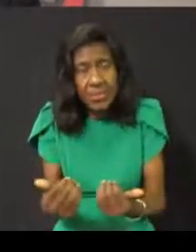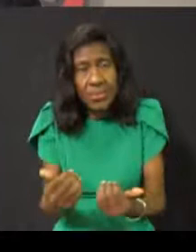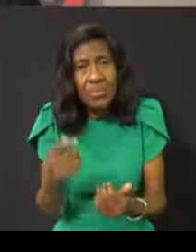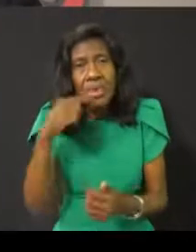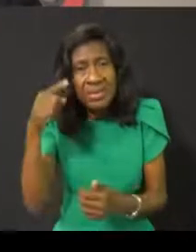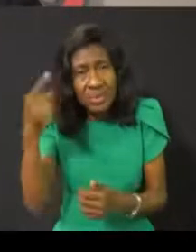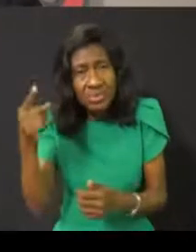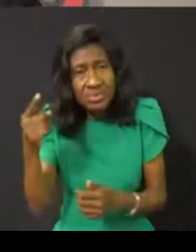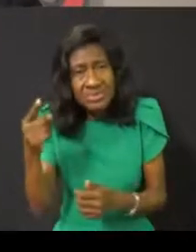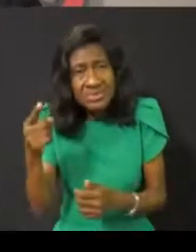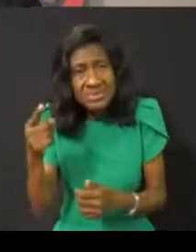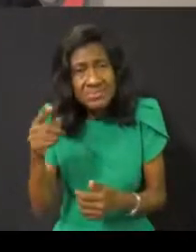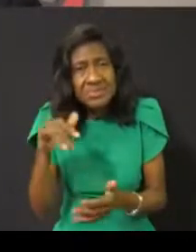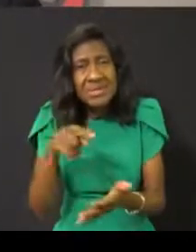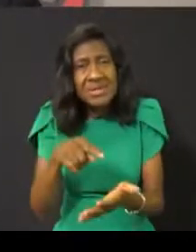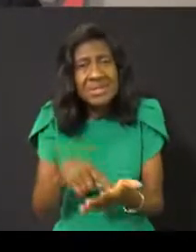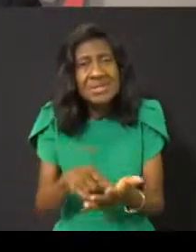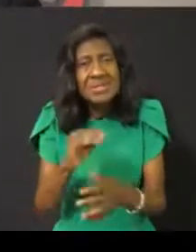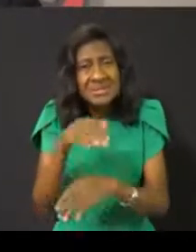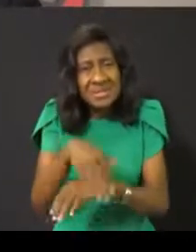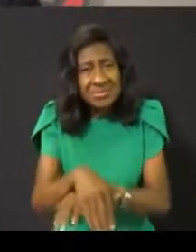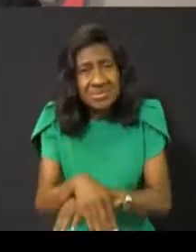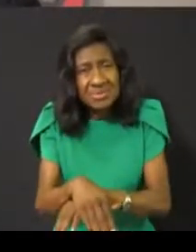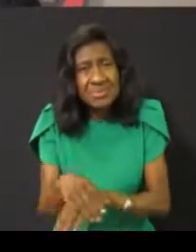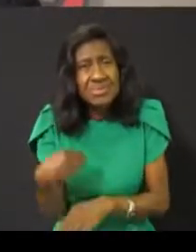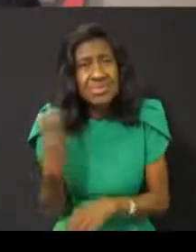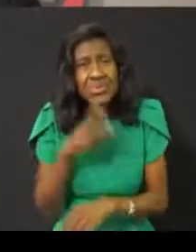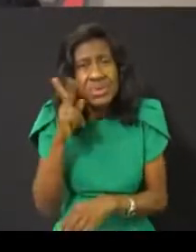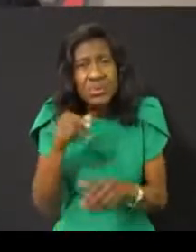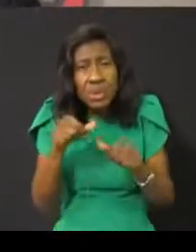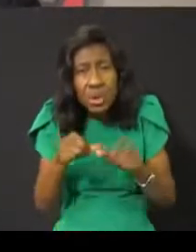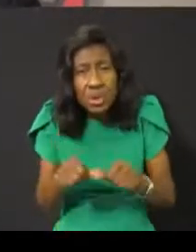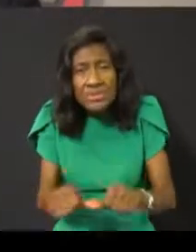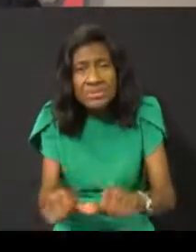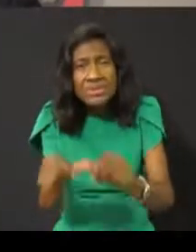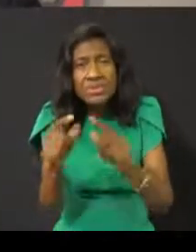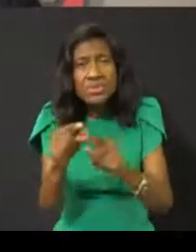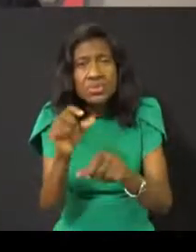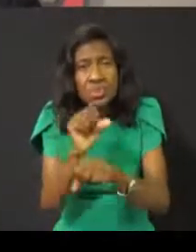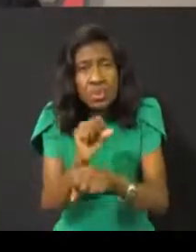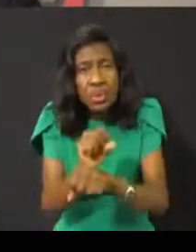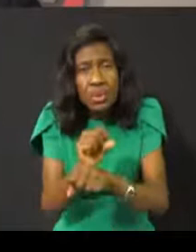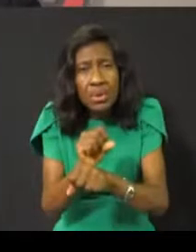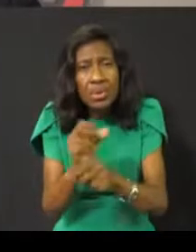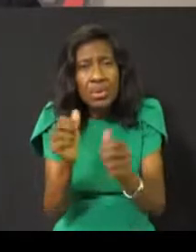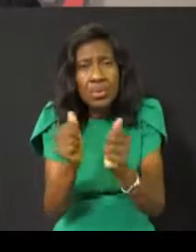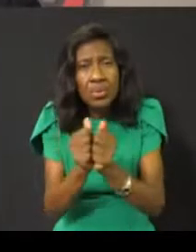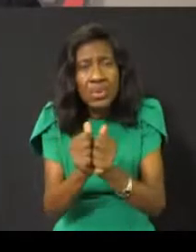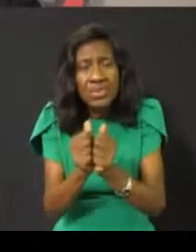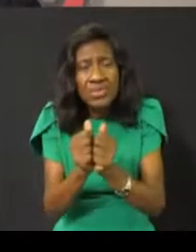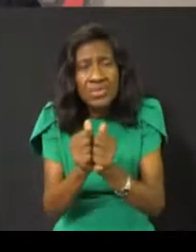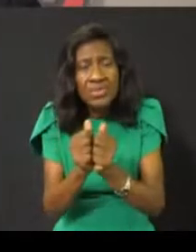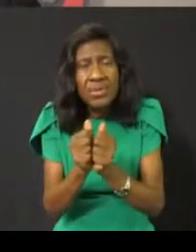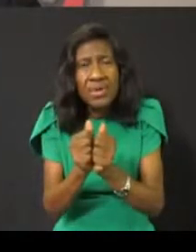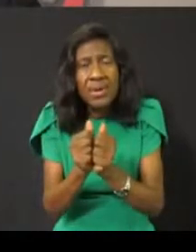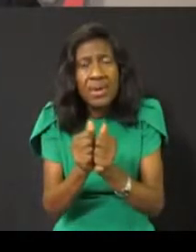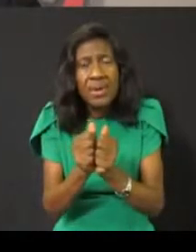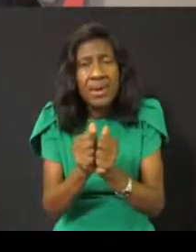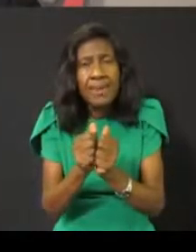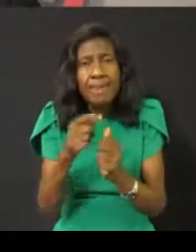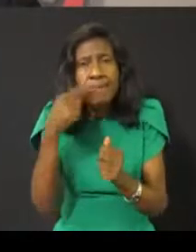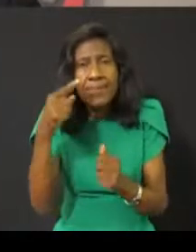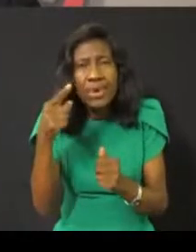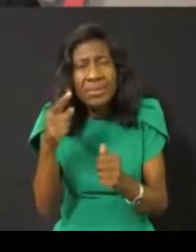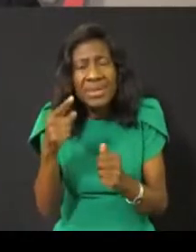announced this afternoon, we are continuing to work with public sector